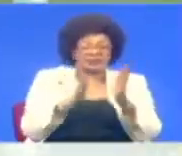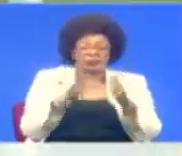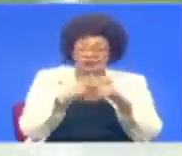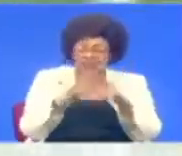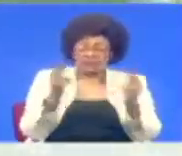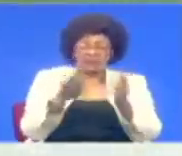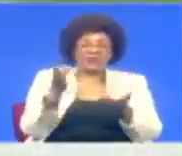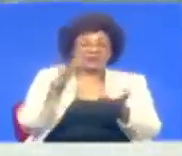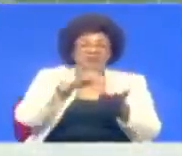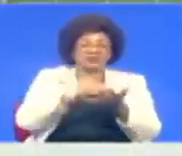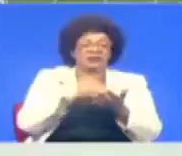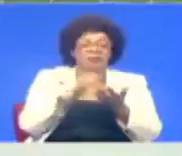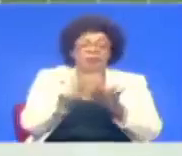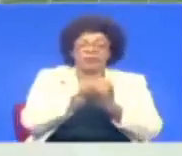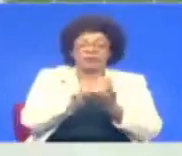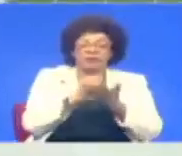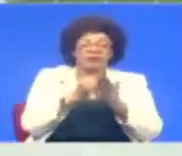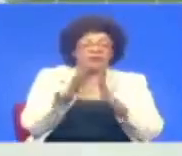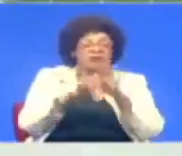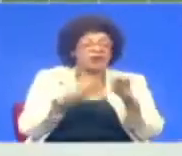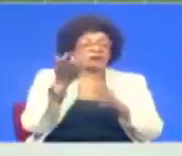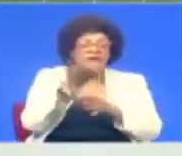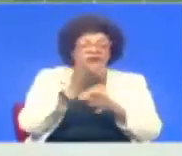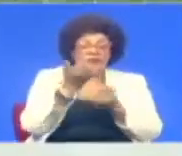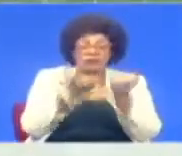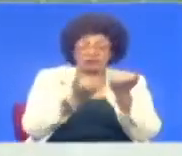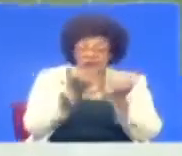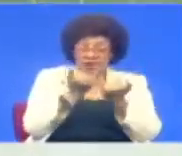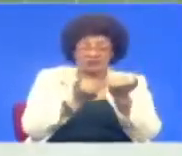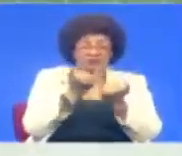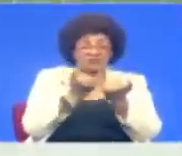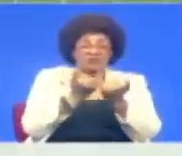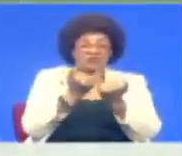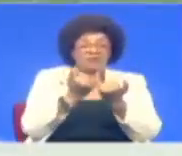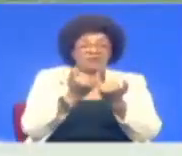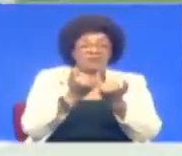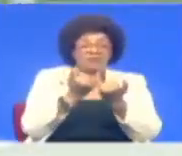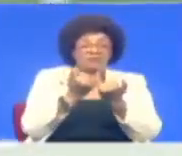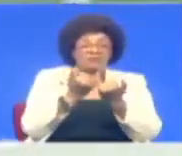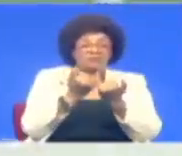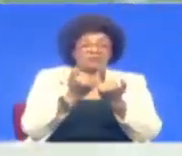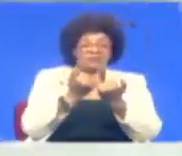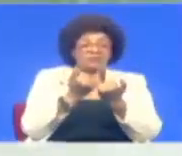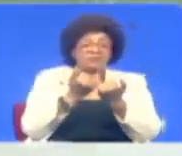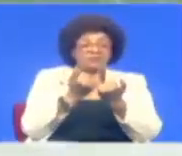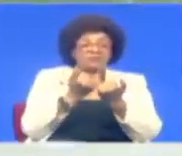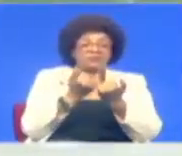against Posta Rangers at Nyayo Stadium on Saturday in their latest attempt.